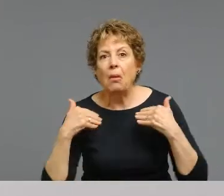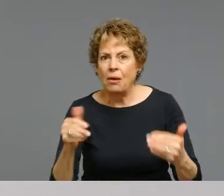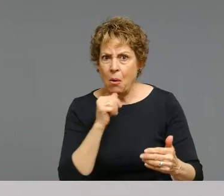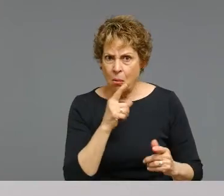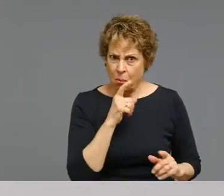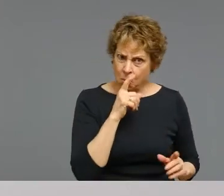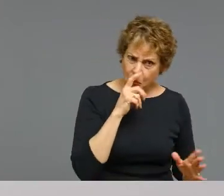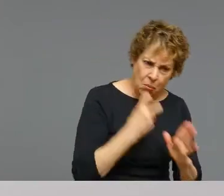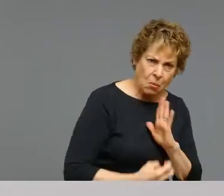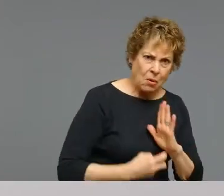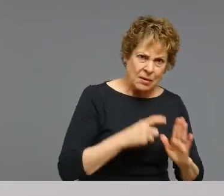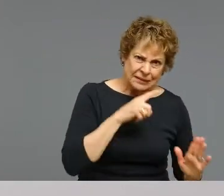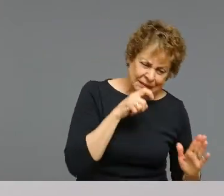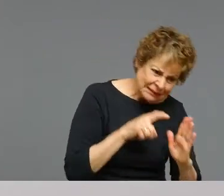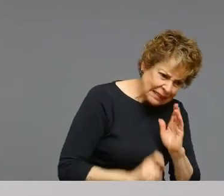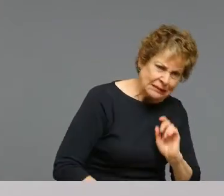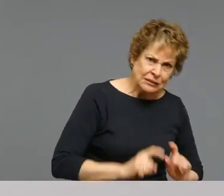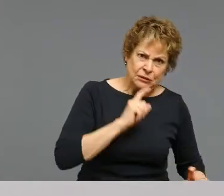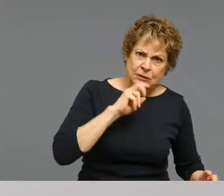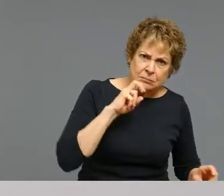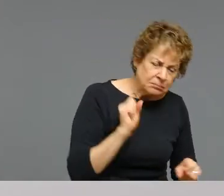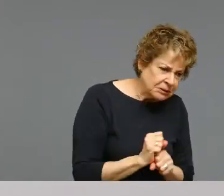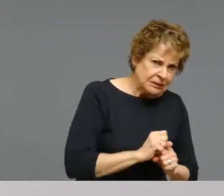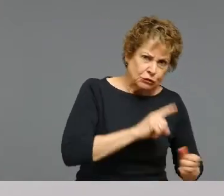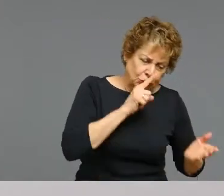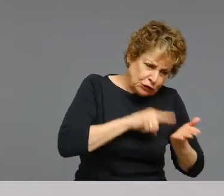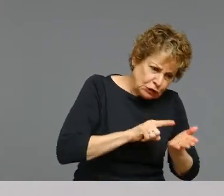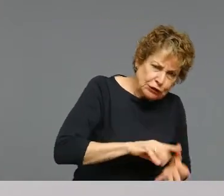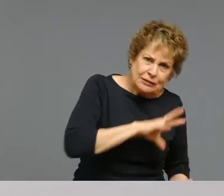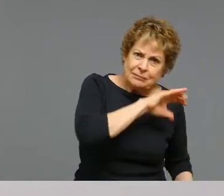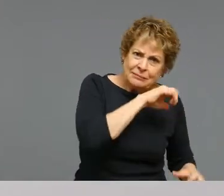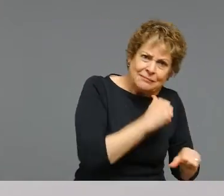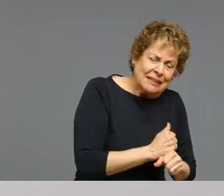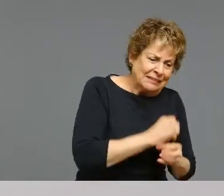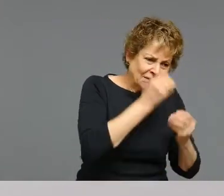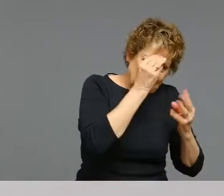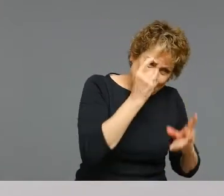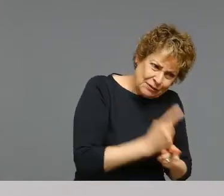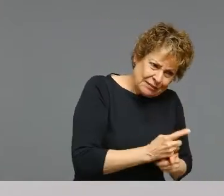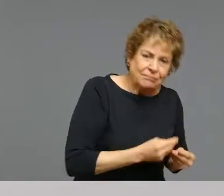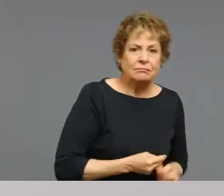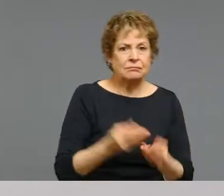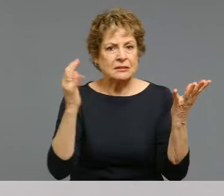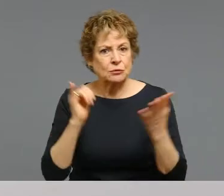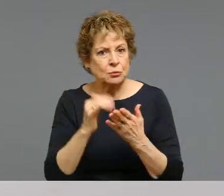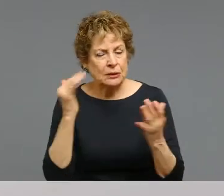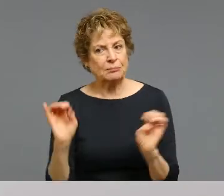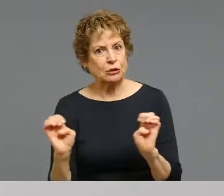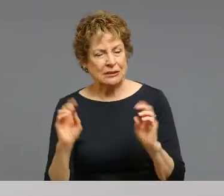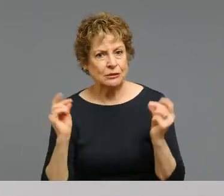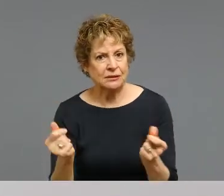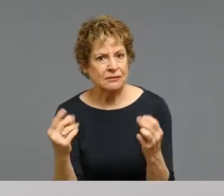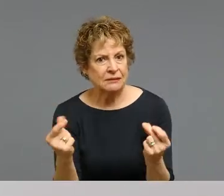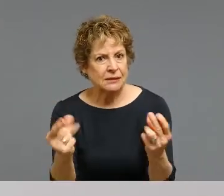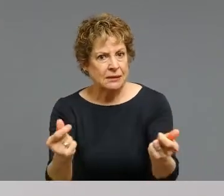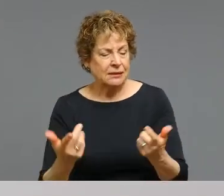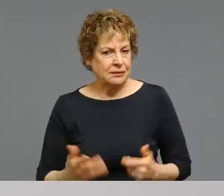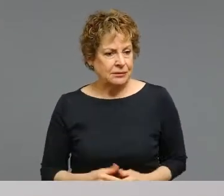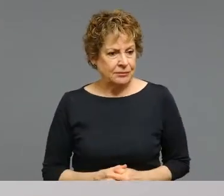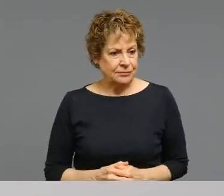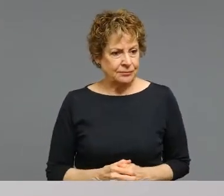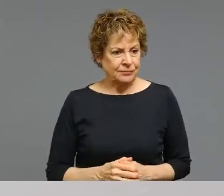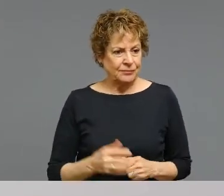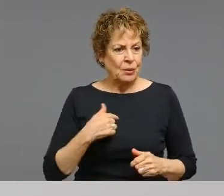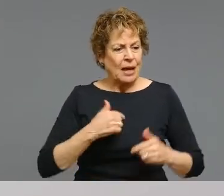information about how they were developed, how safe they are, and what an EUA means. There's a lot